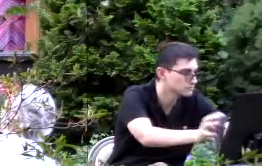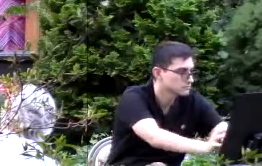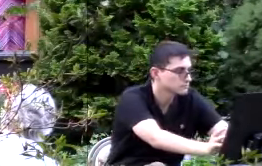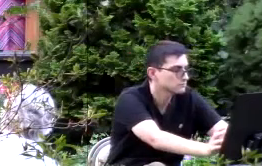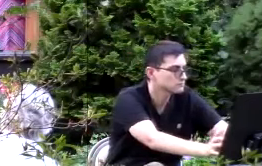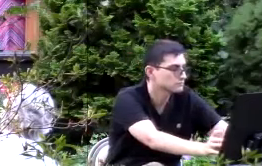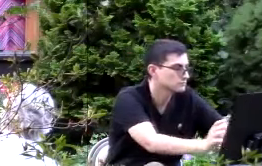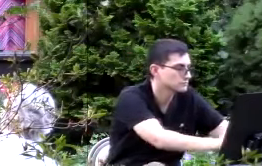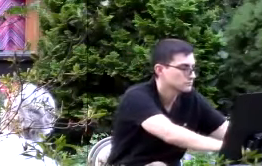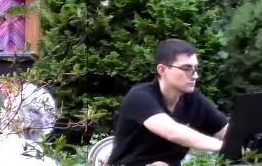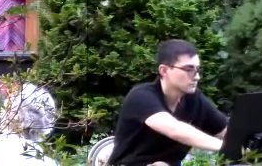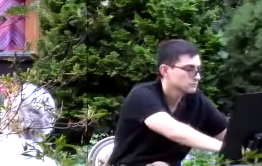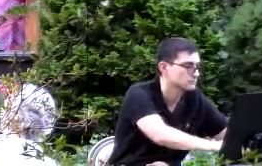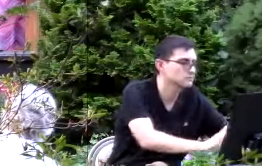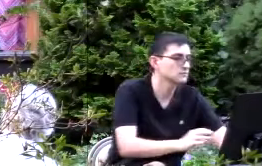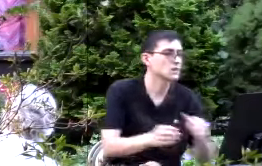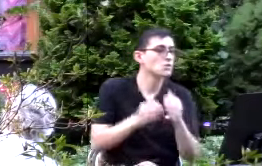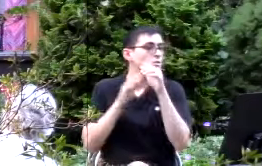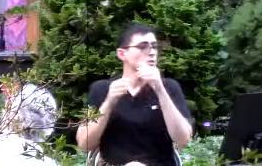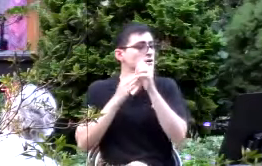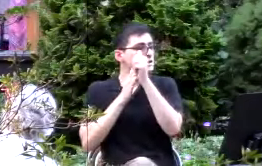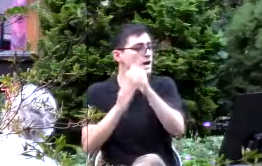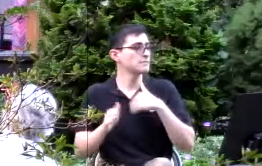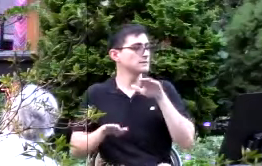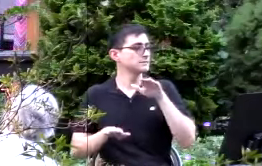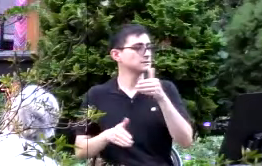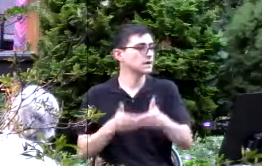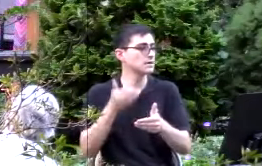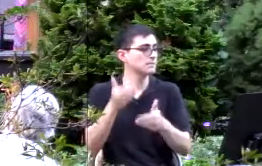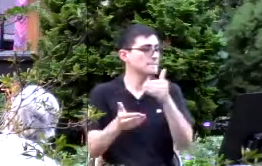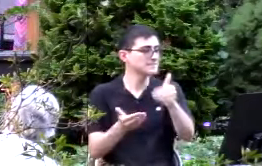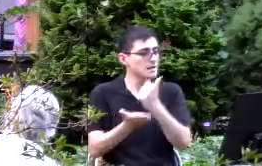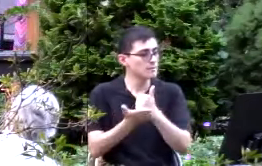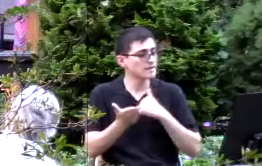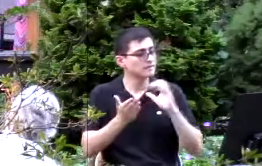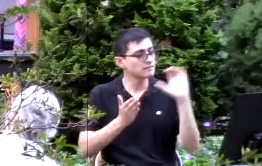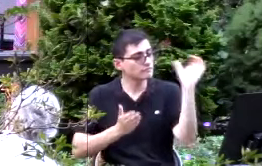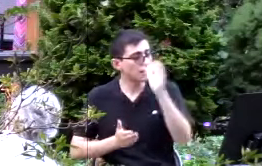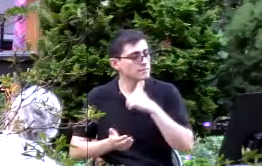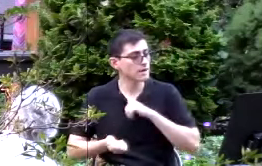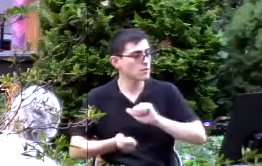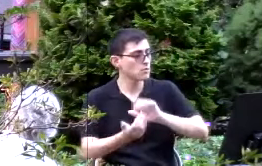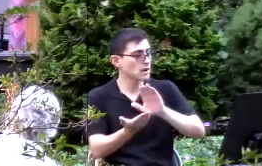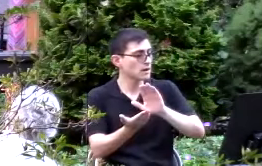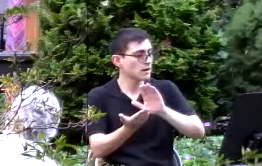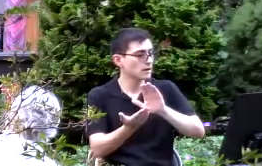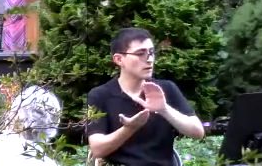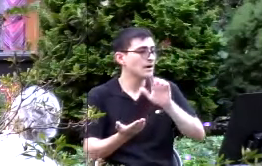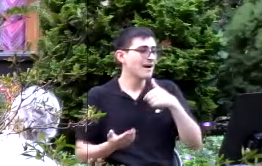your shelter now. Rock me in your arms and guide